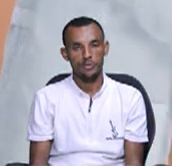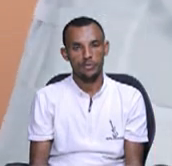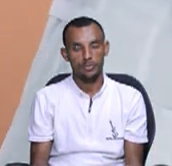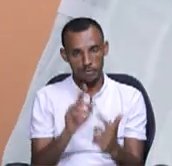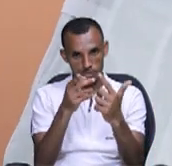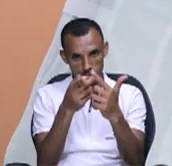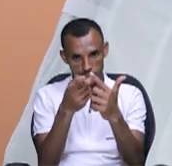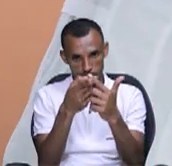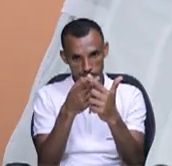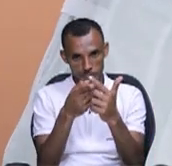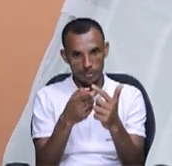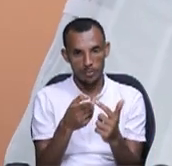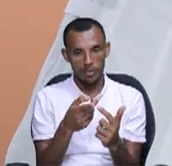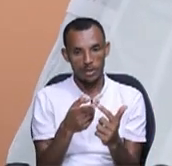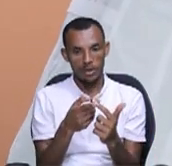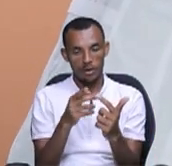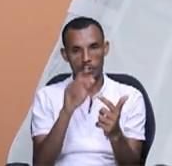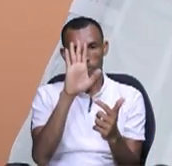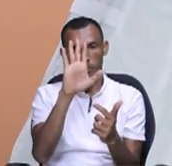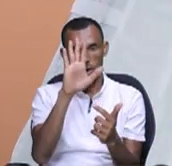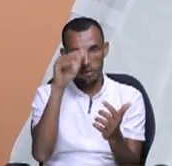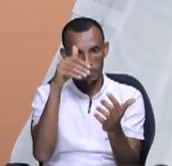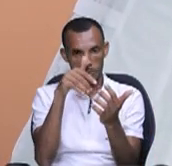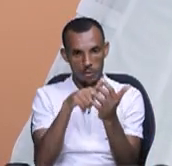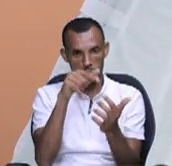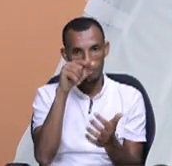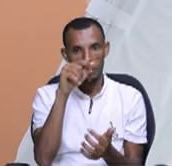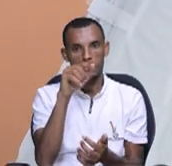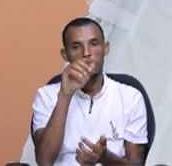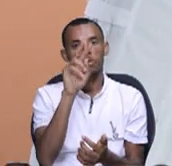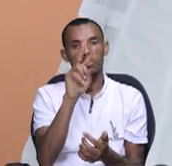The second one for 5.2 mean